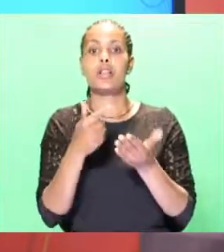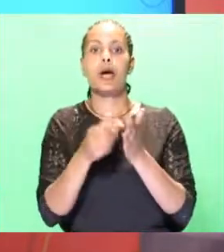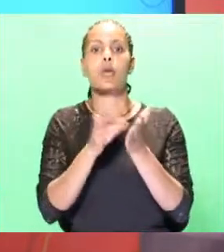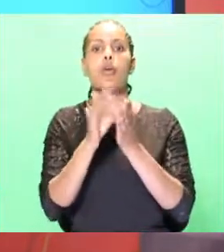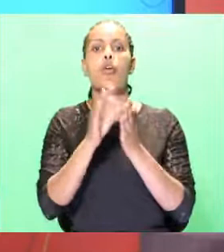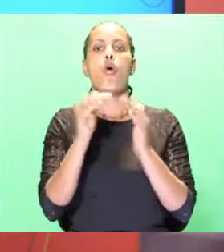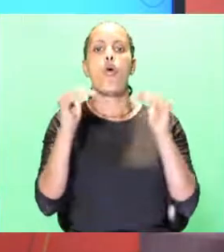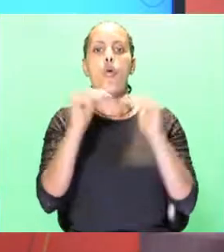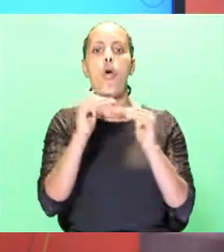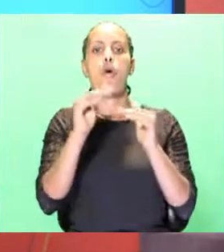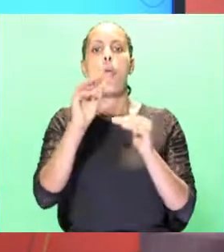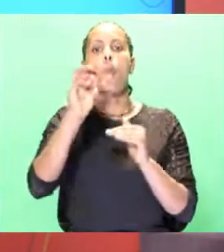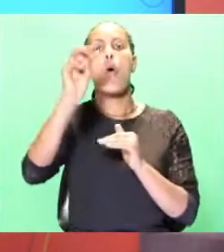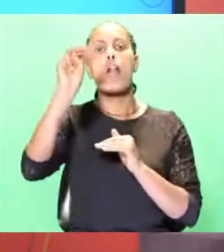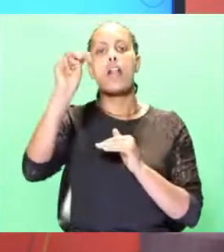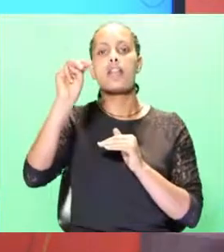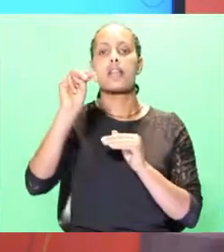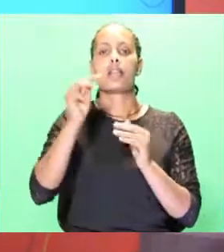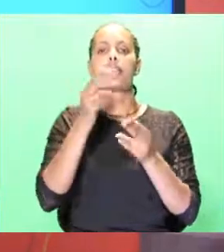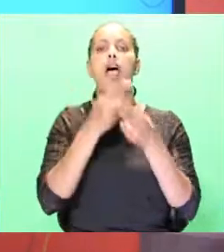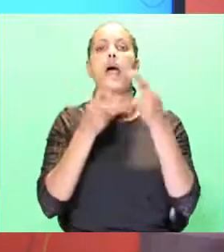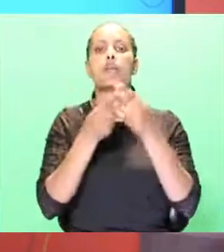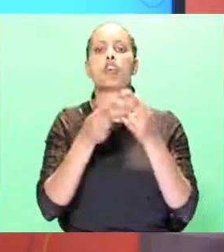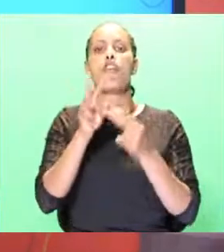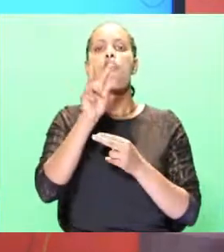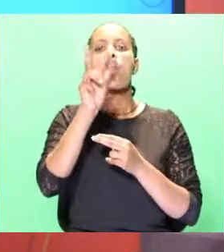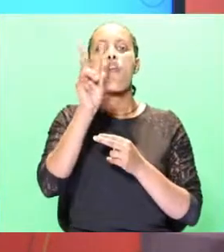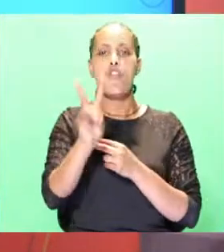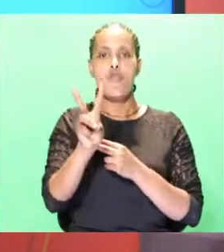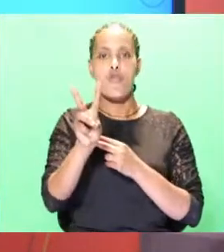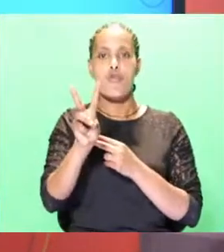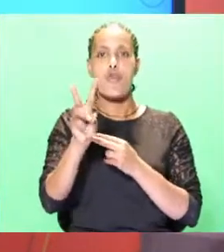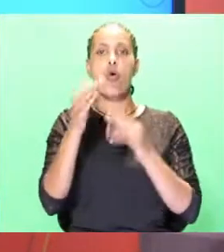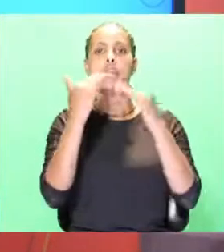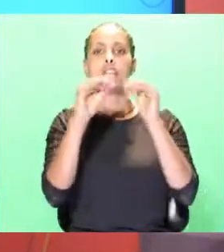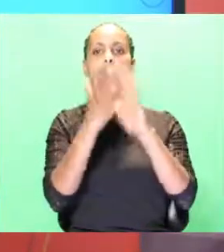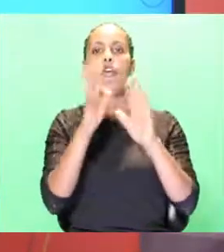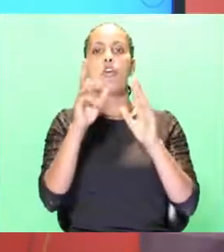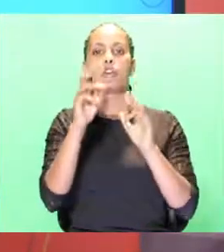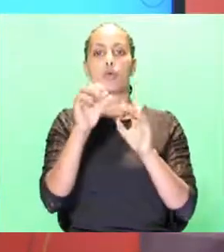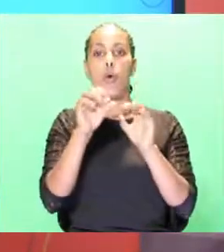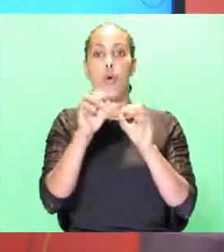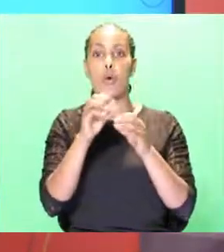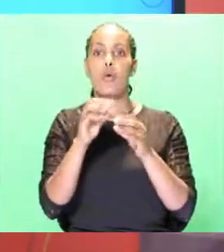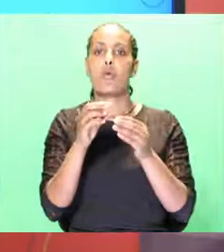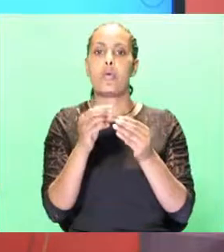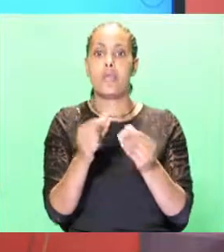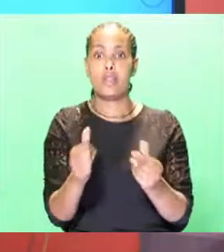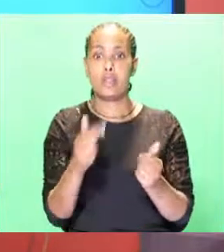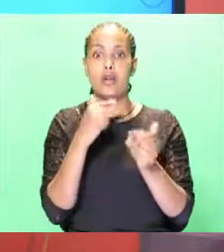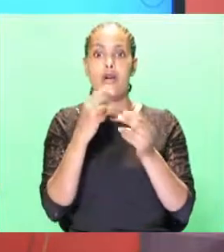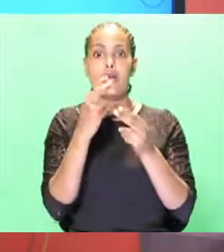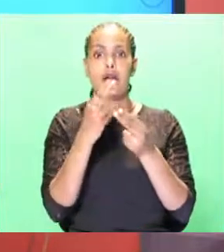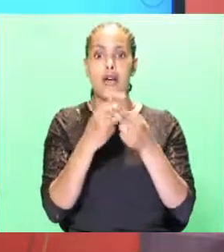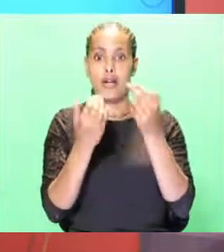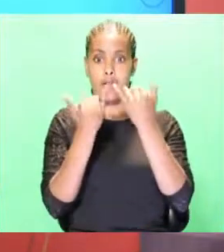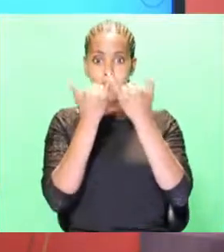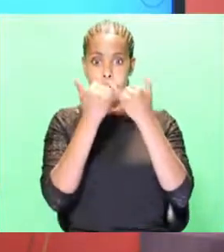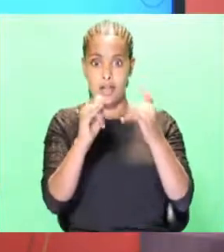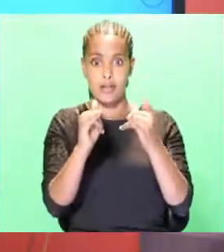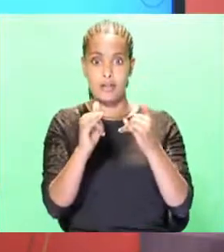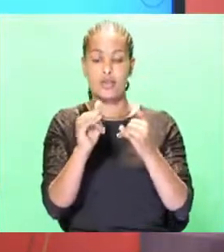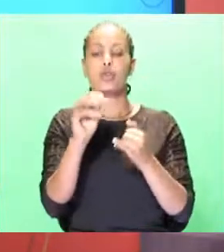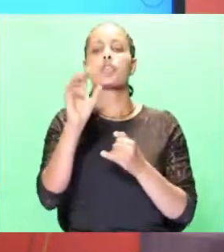equal molarity times volume, or concentration of a solution equal number of mole divided by volume of